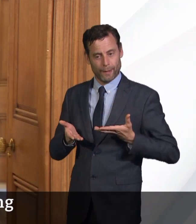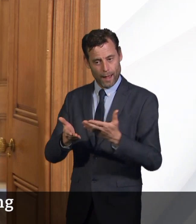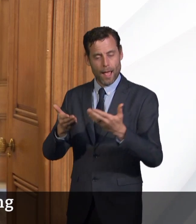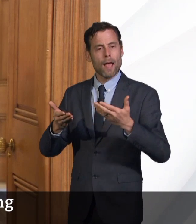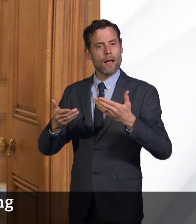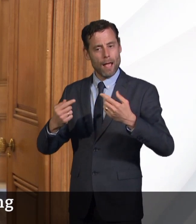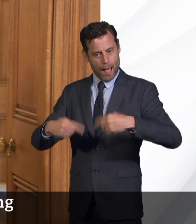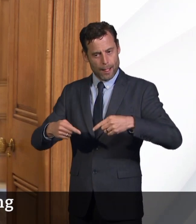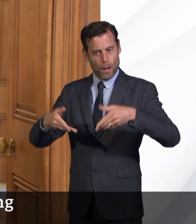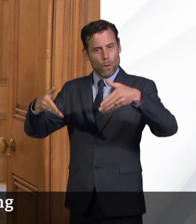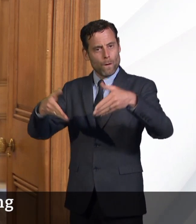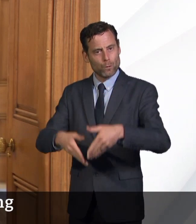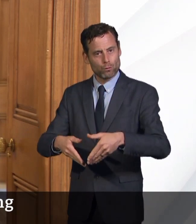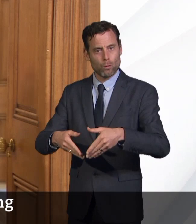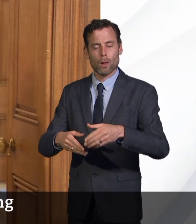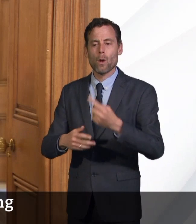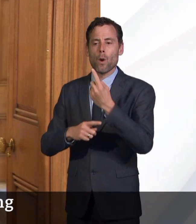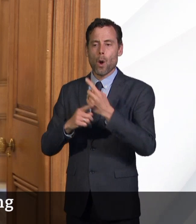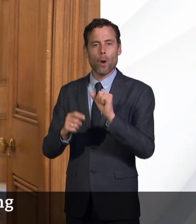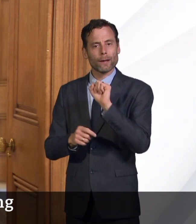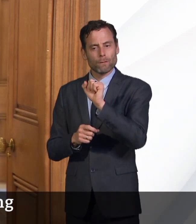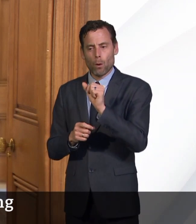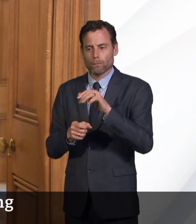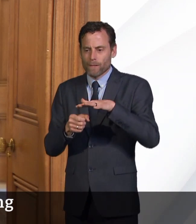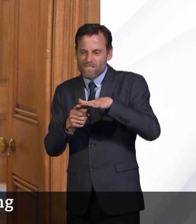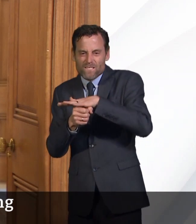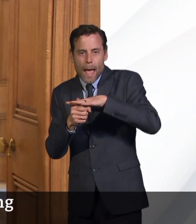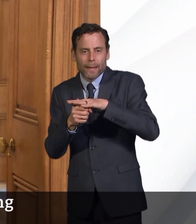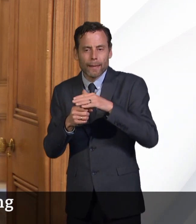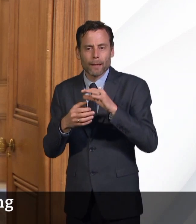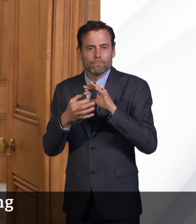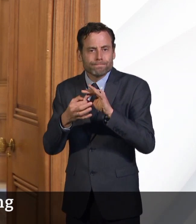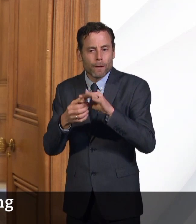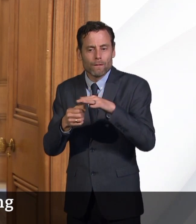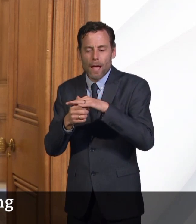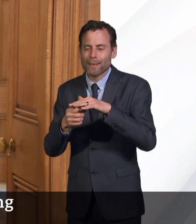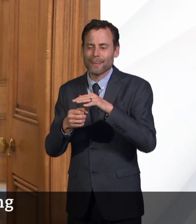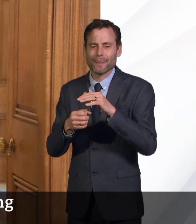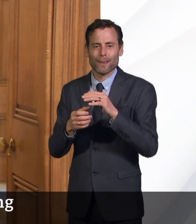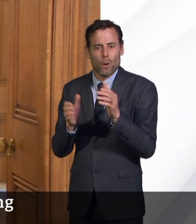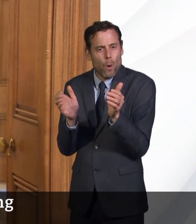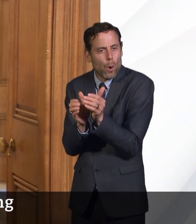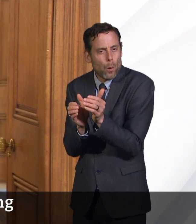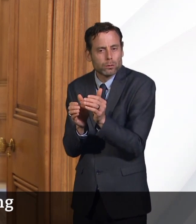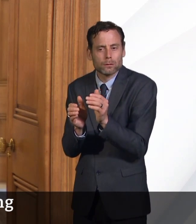for immediate family members, close family members, but I appreciate that that's not,